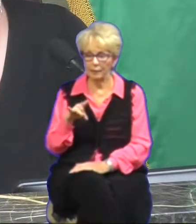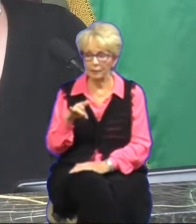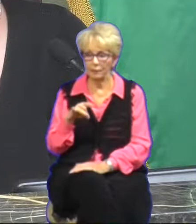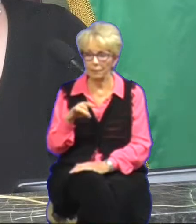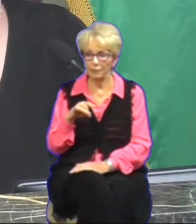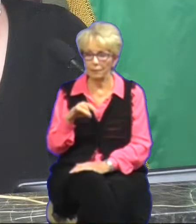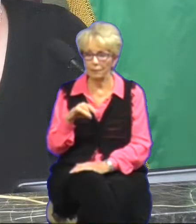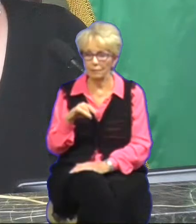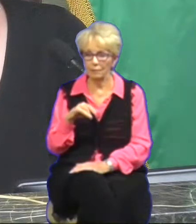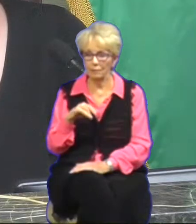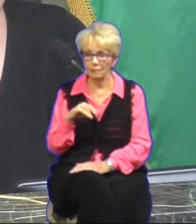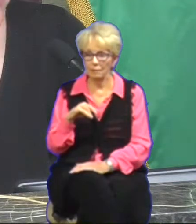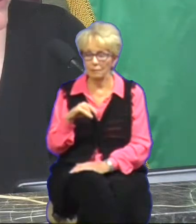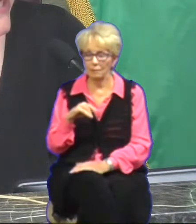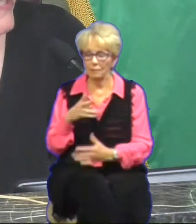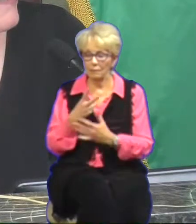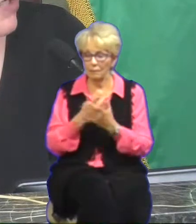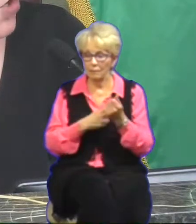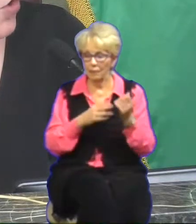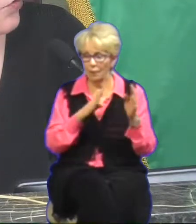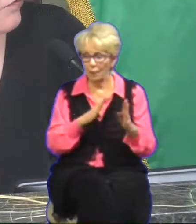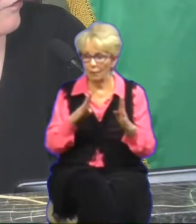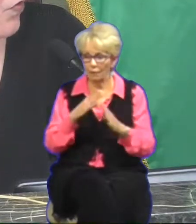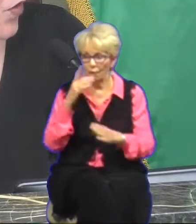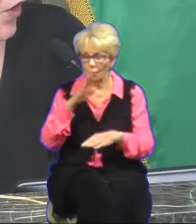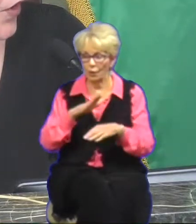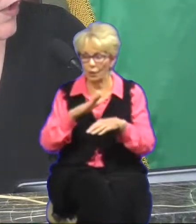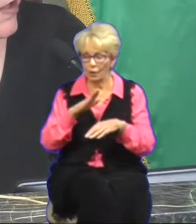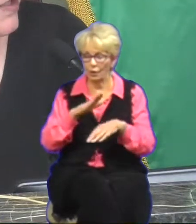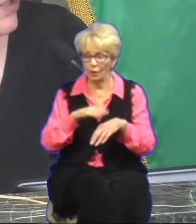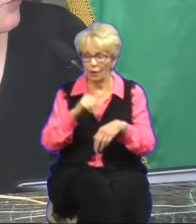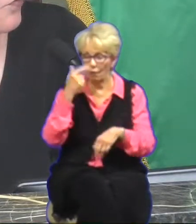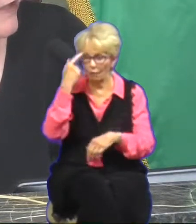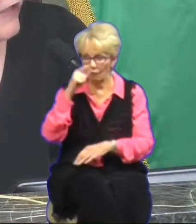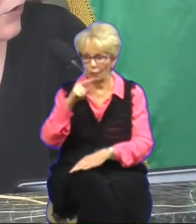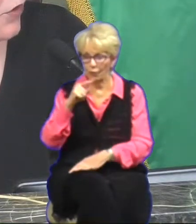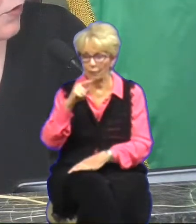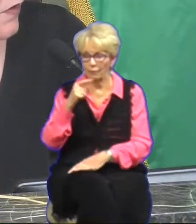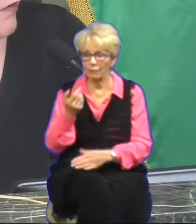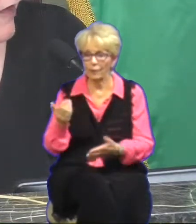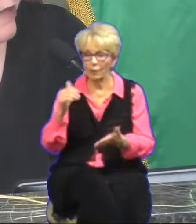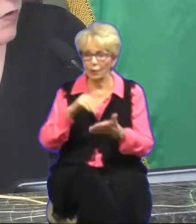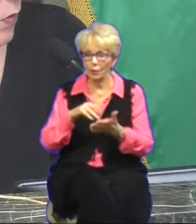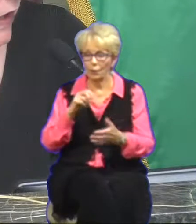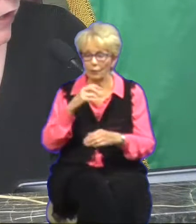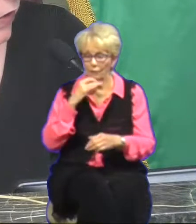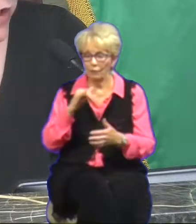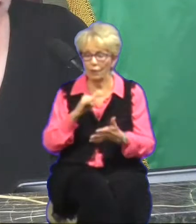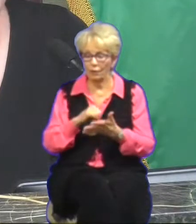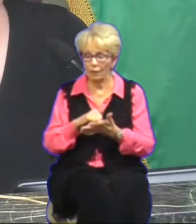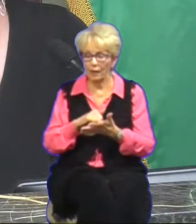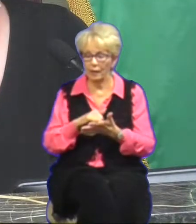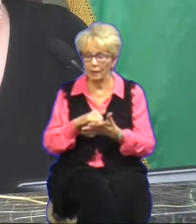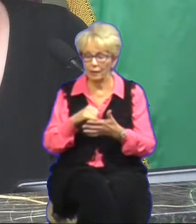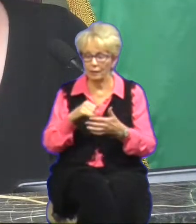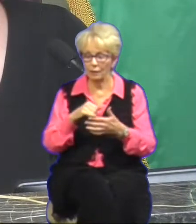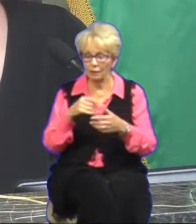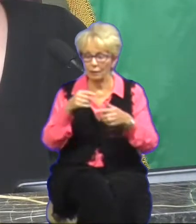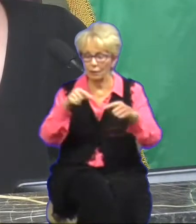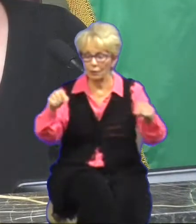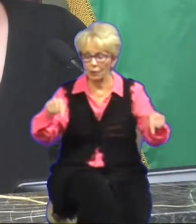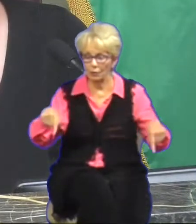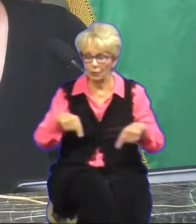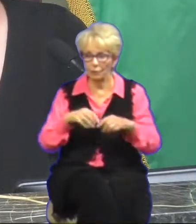2018, both plans called for a redo of that square, making it